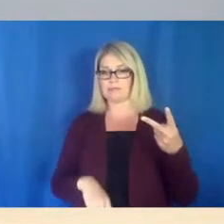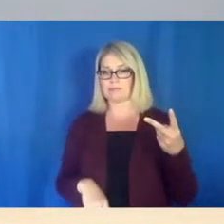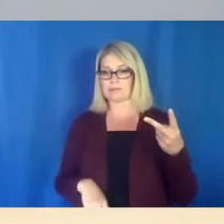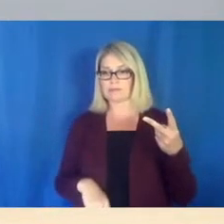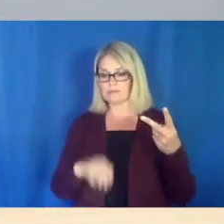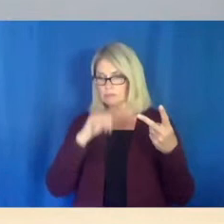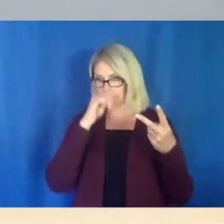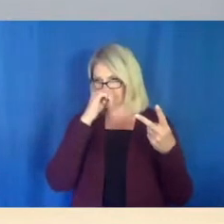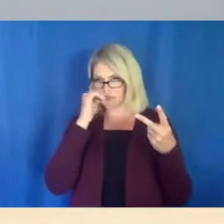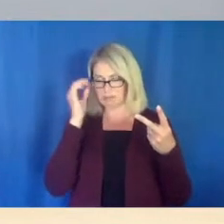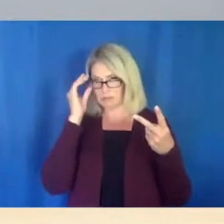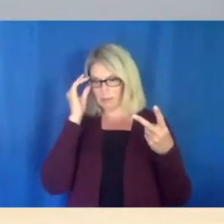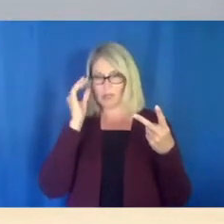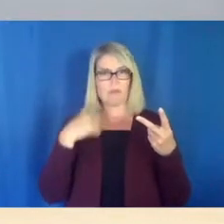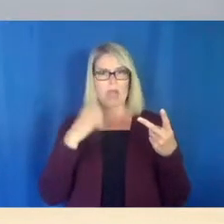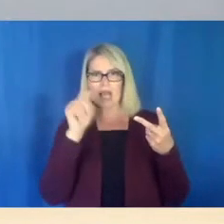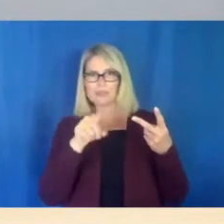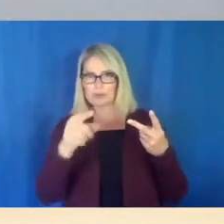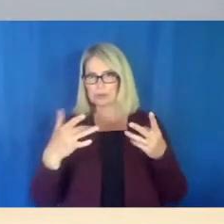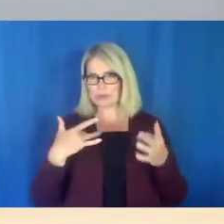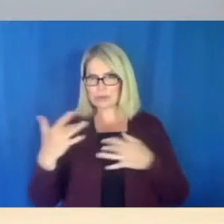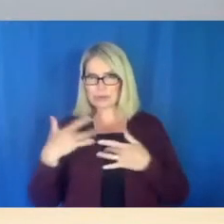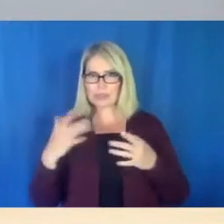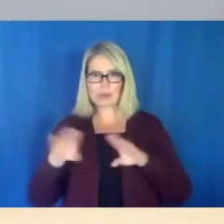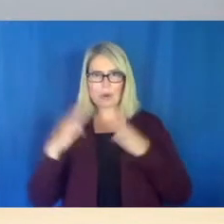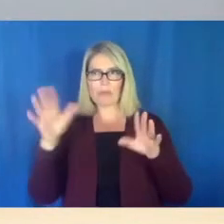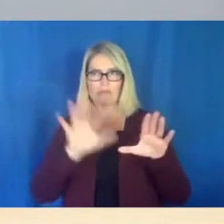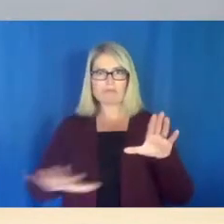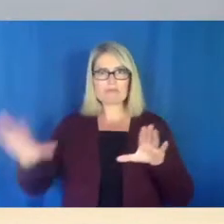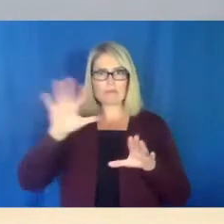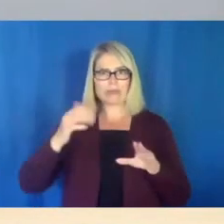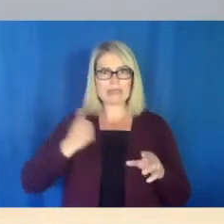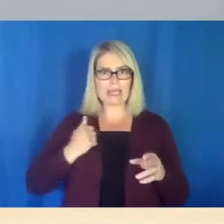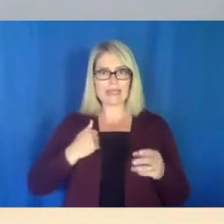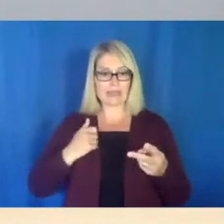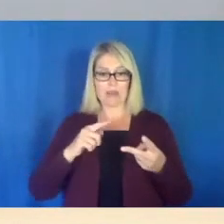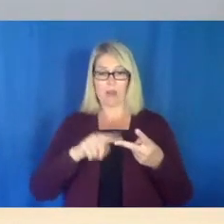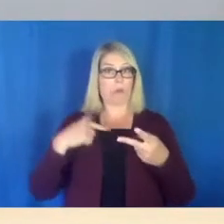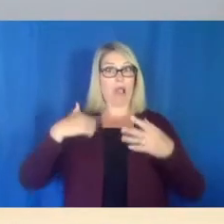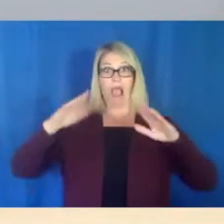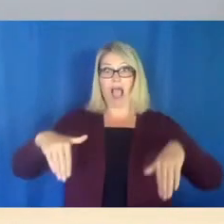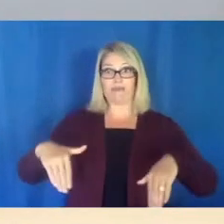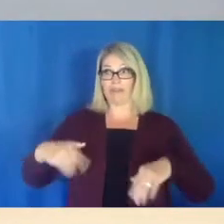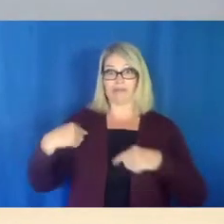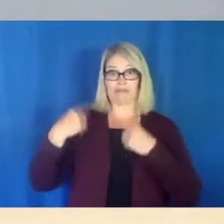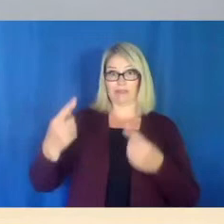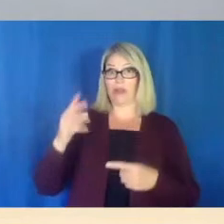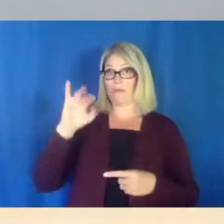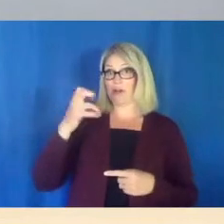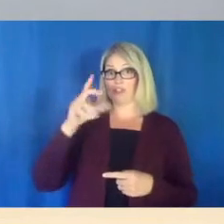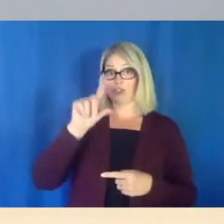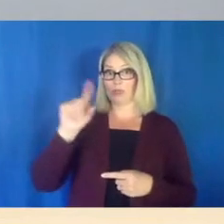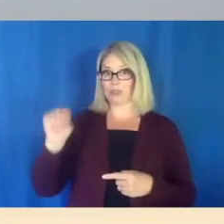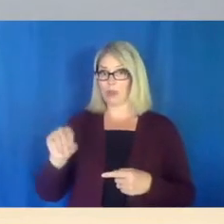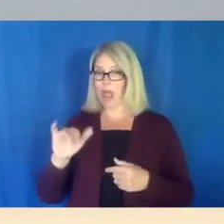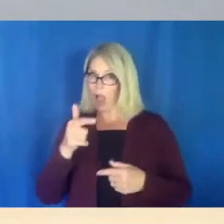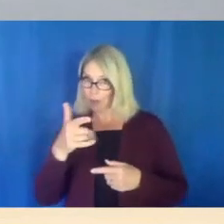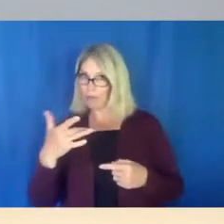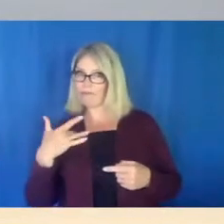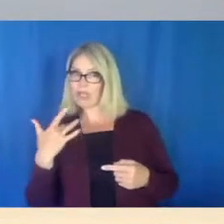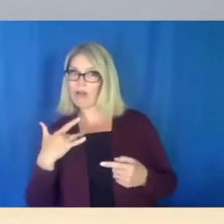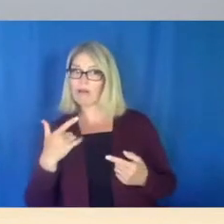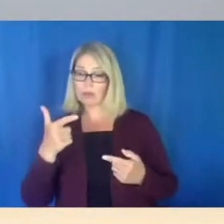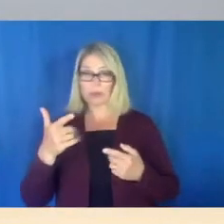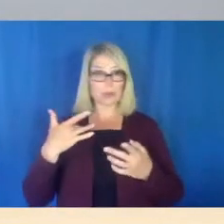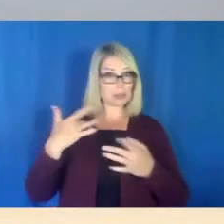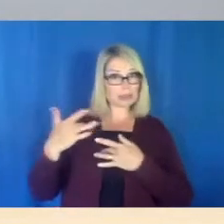about that? Are you worried at all? We haven't done that since March of 2020. So just how are you feeling in terms of concern